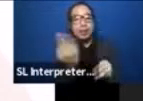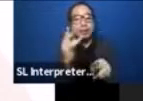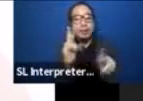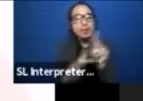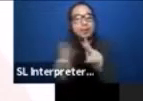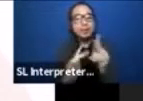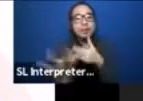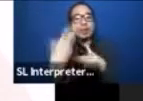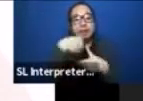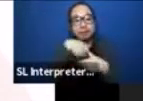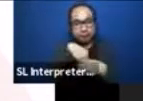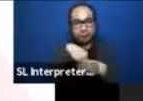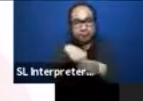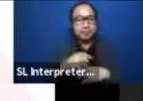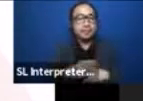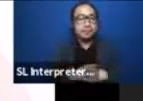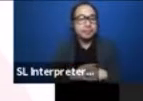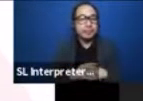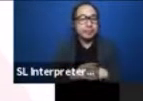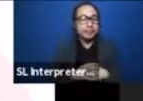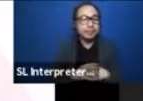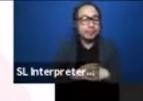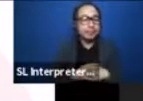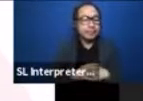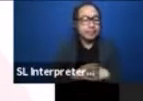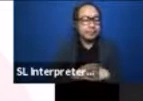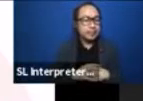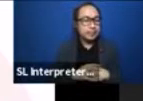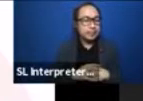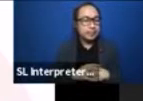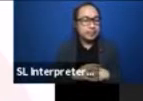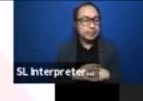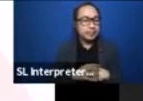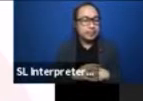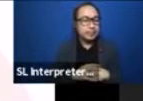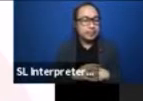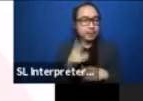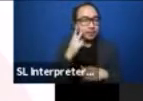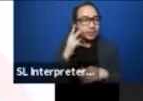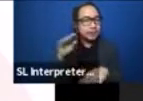size were the municipality of Phnom Penh,